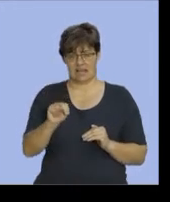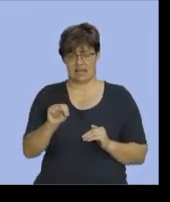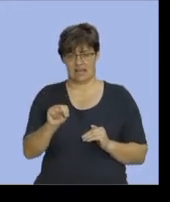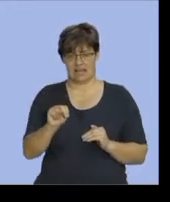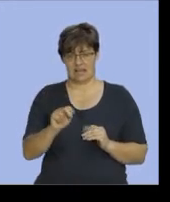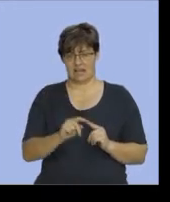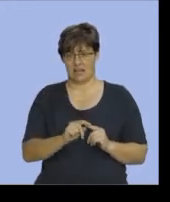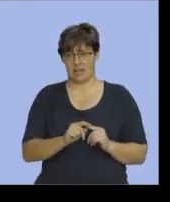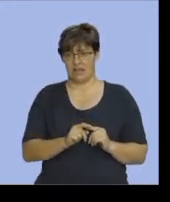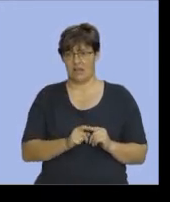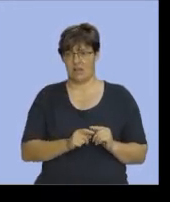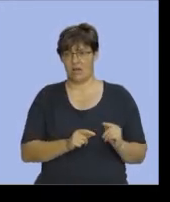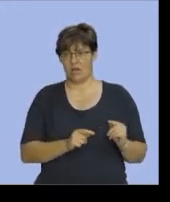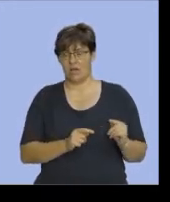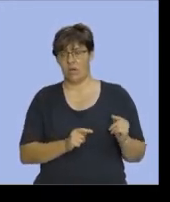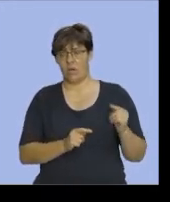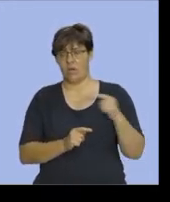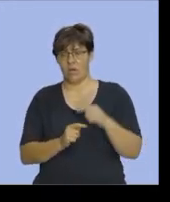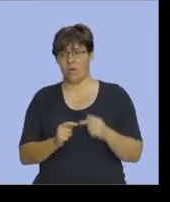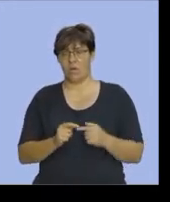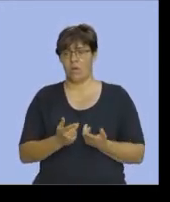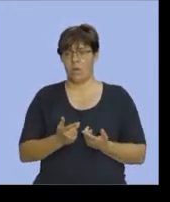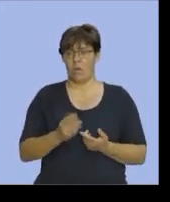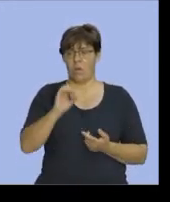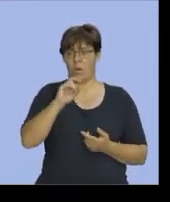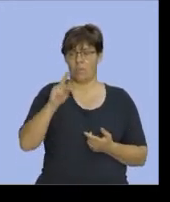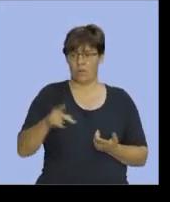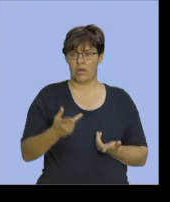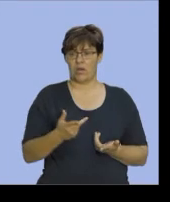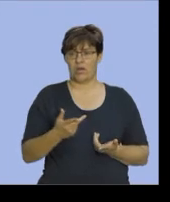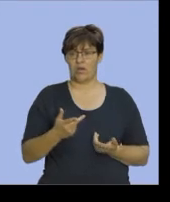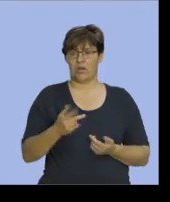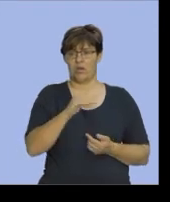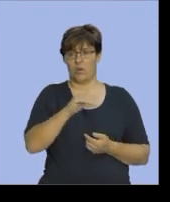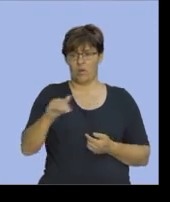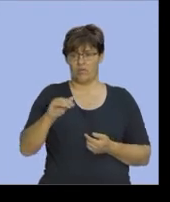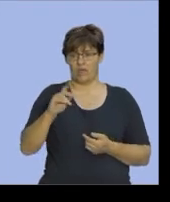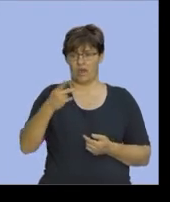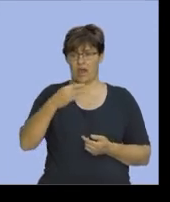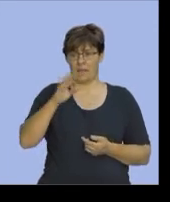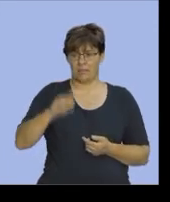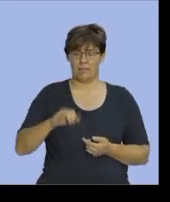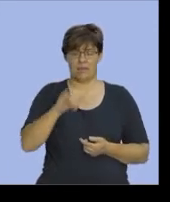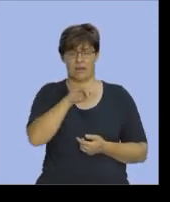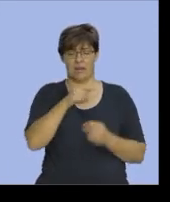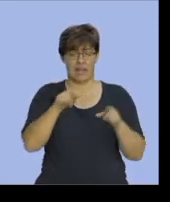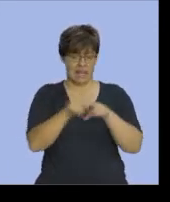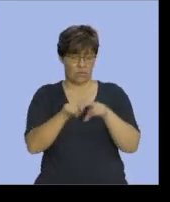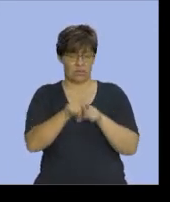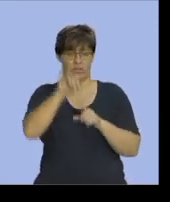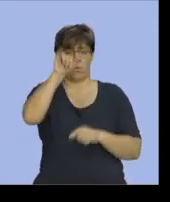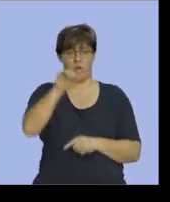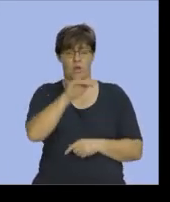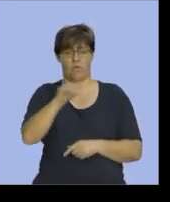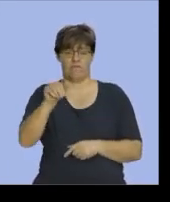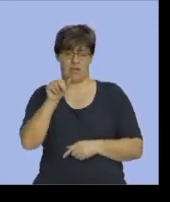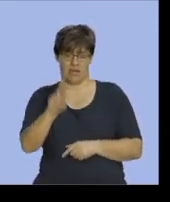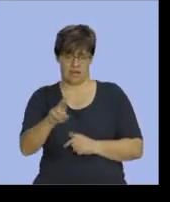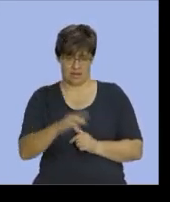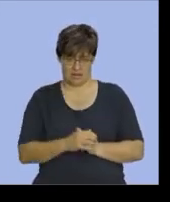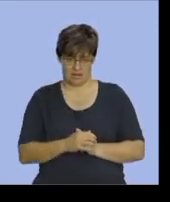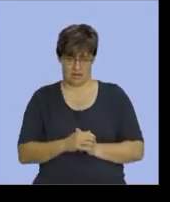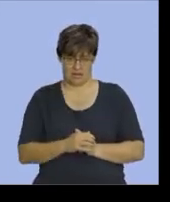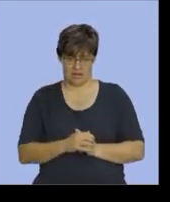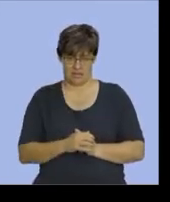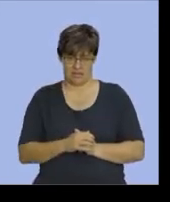sine being the opposite over a hypotenuse, which is y over r. Why? Because